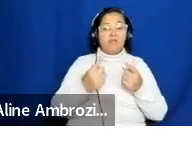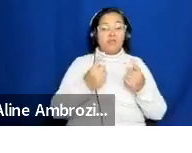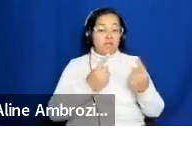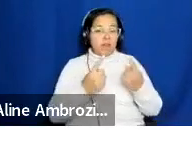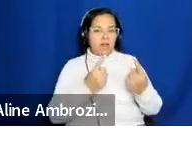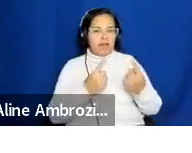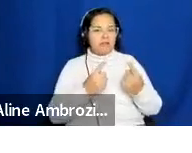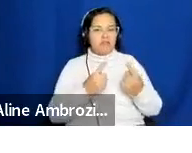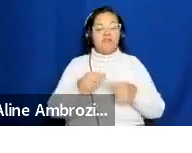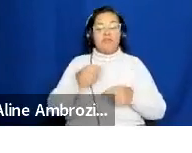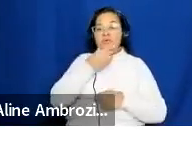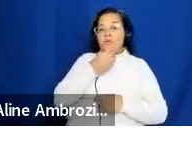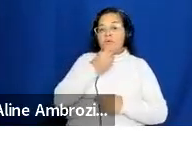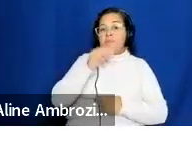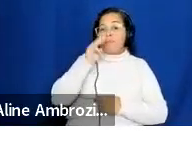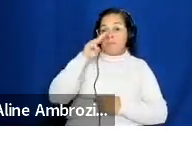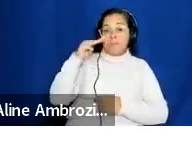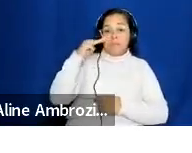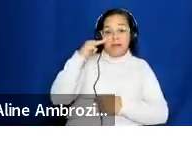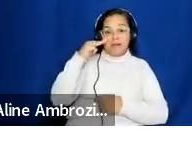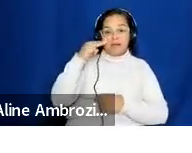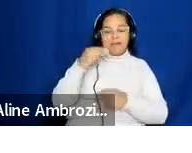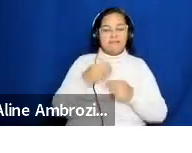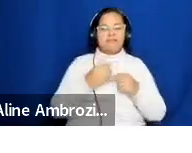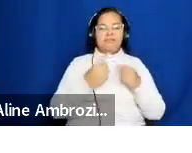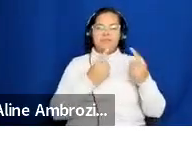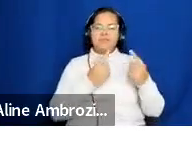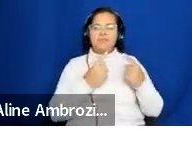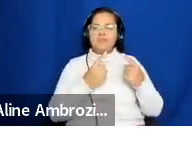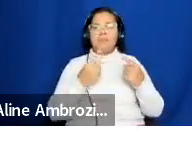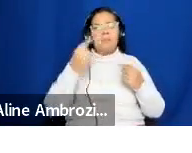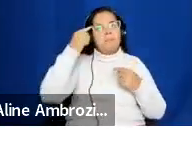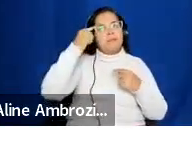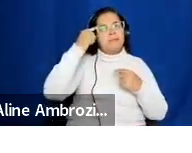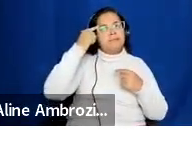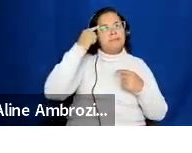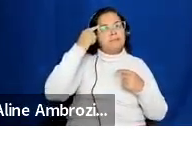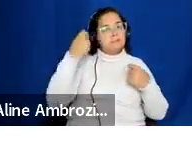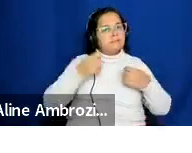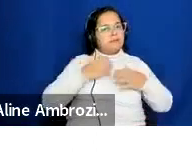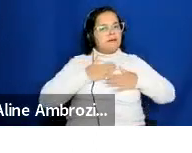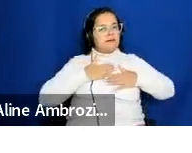start with those problems or issues.